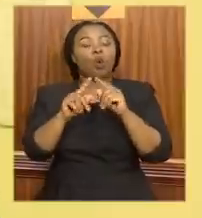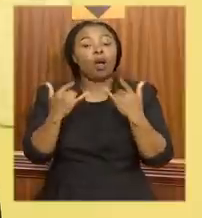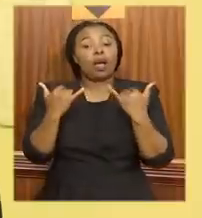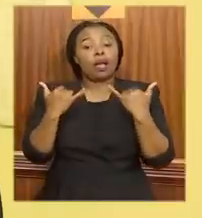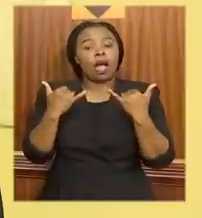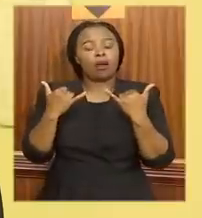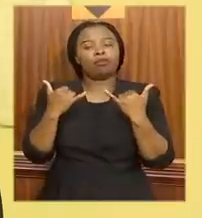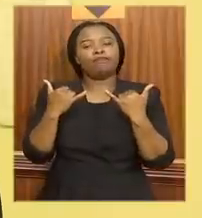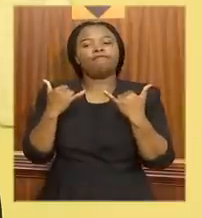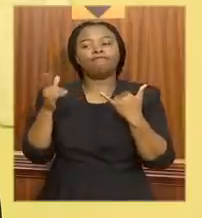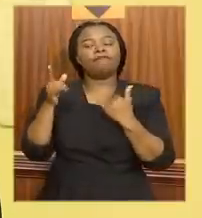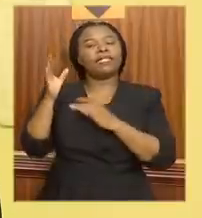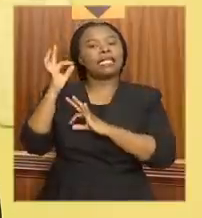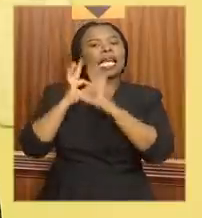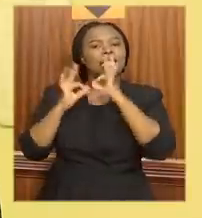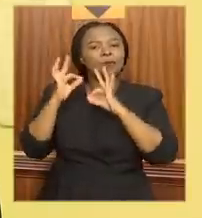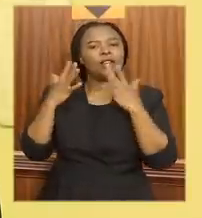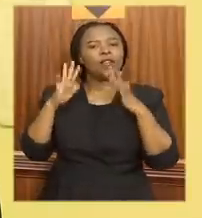me by the